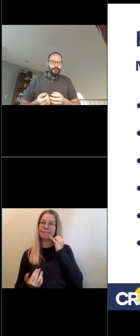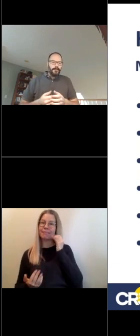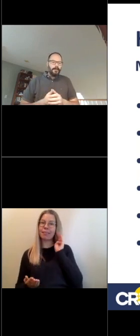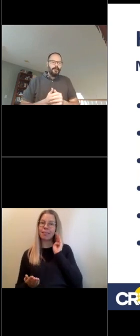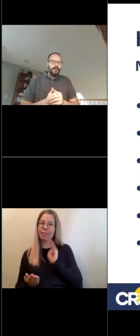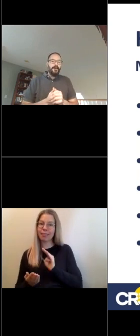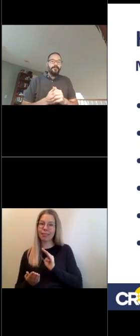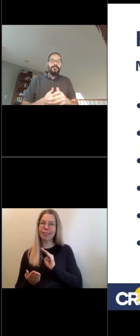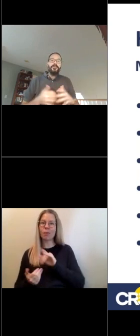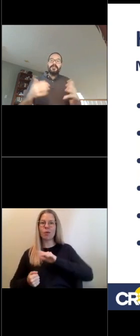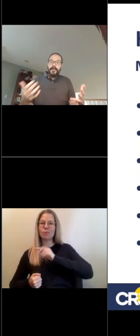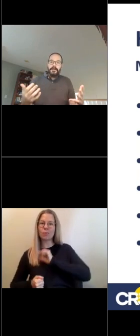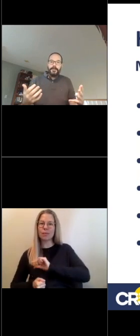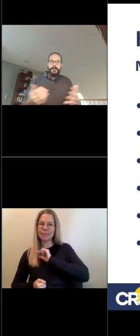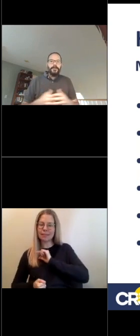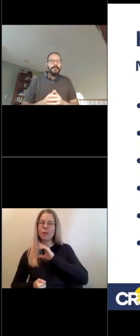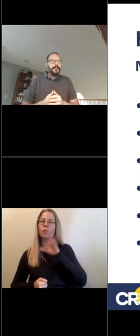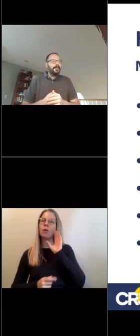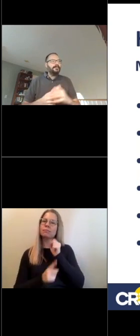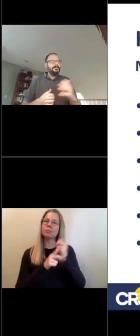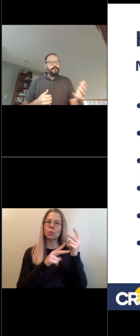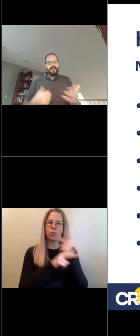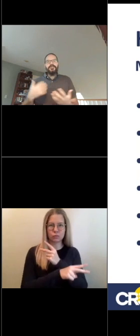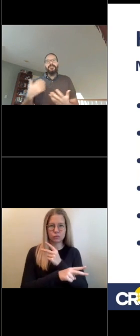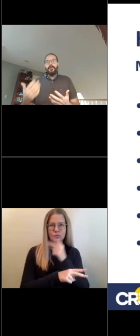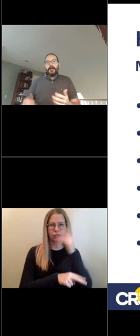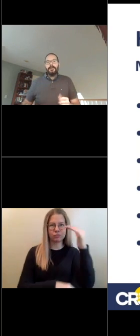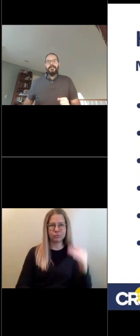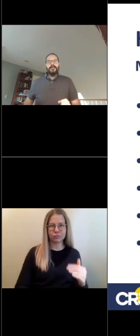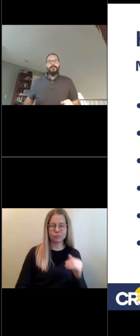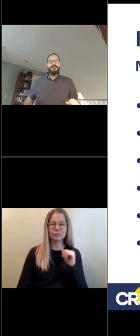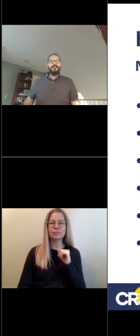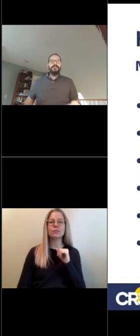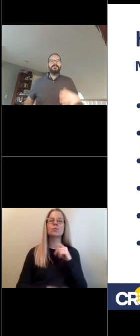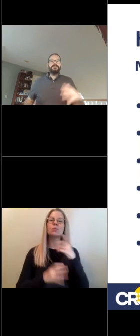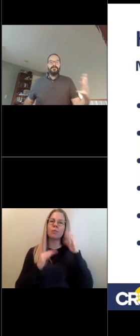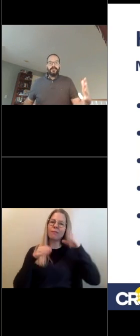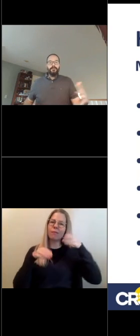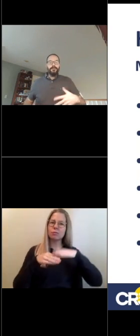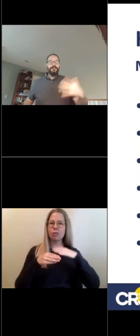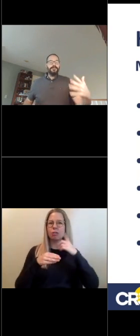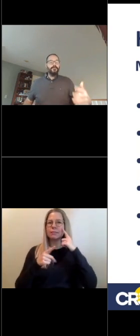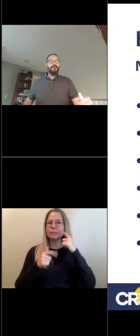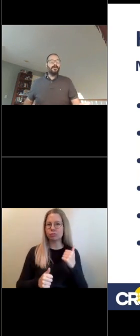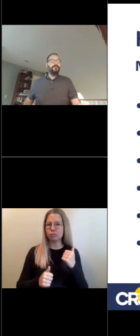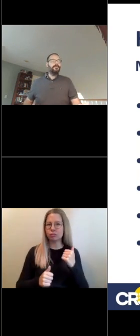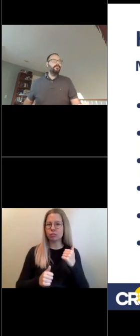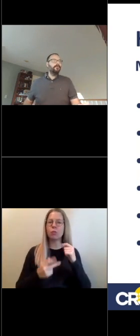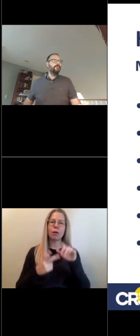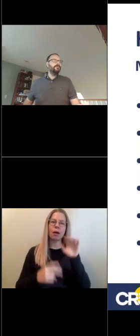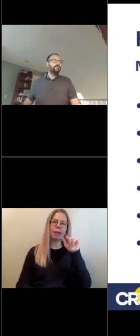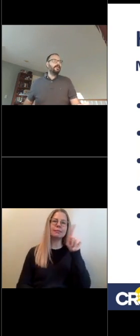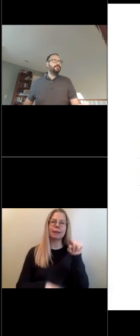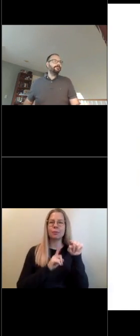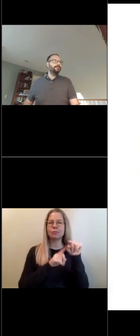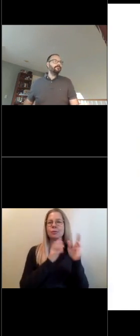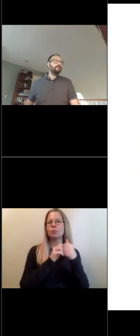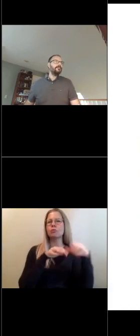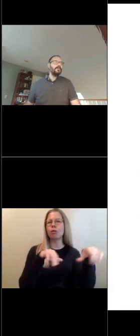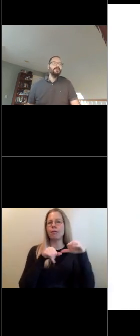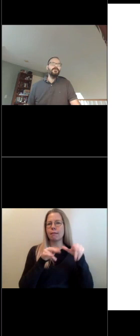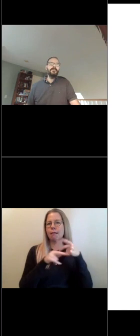is of interest to many people, and that is dementia or Alzheimer's disease, which is the most common form of